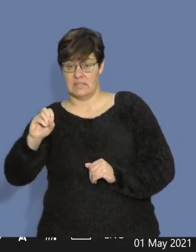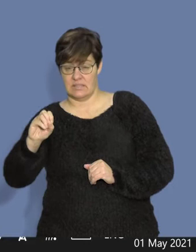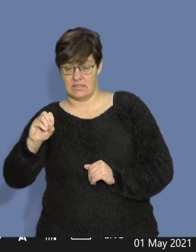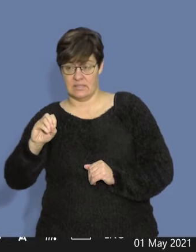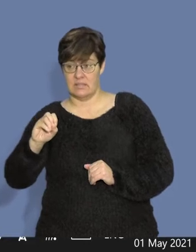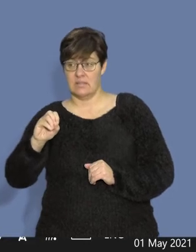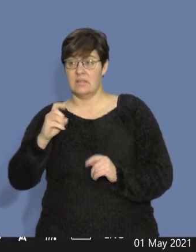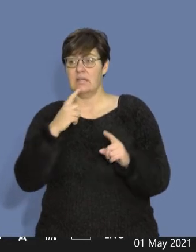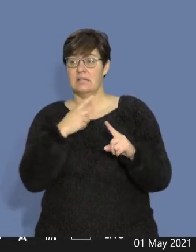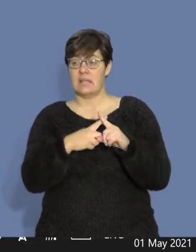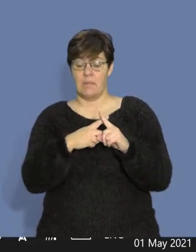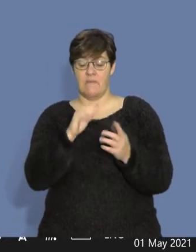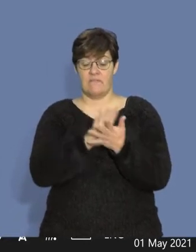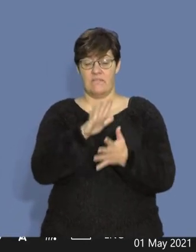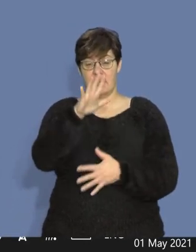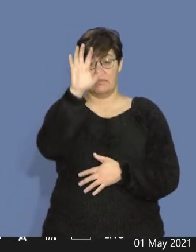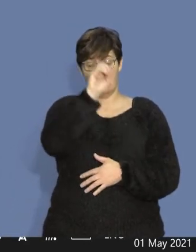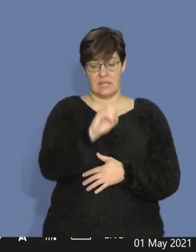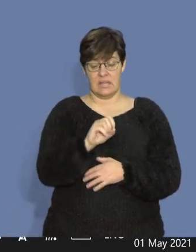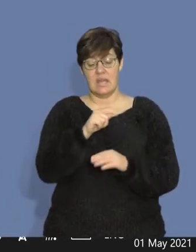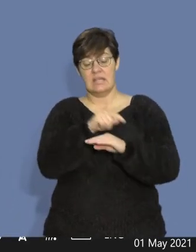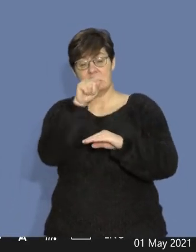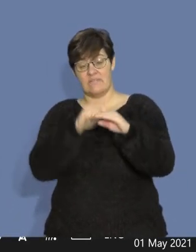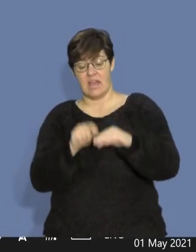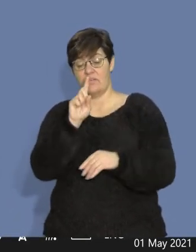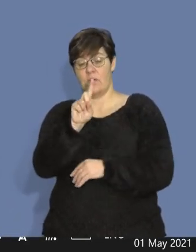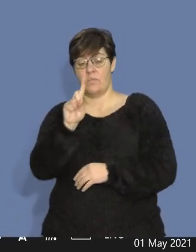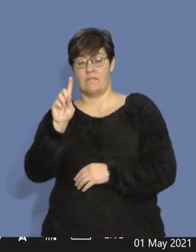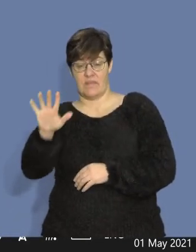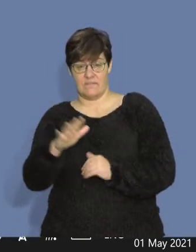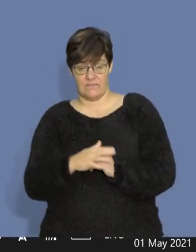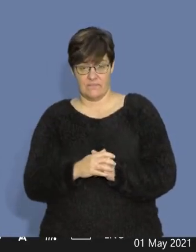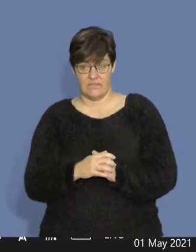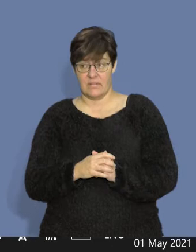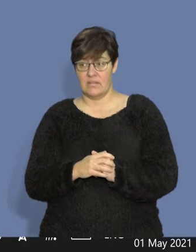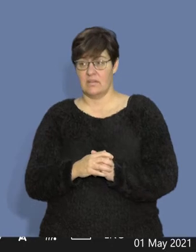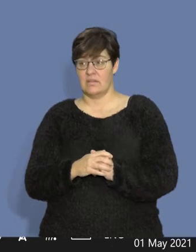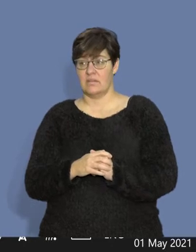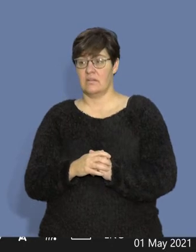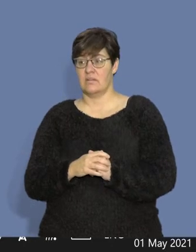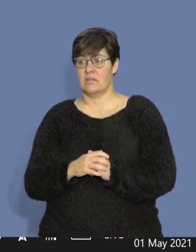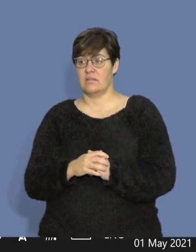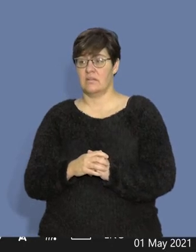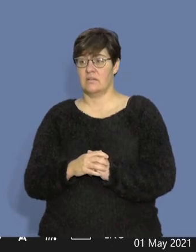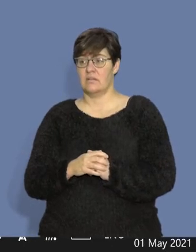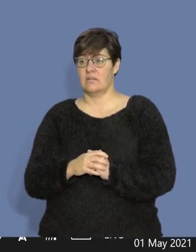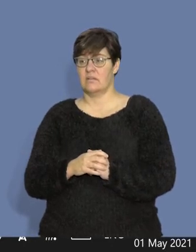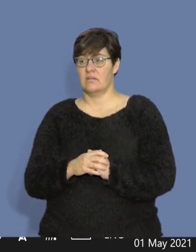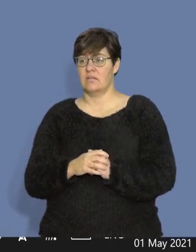21,750 times the 15 divided by 115 will give me a figure of,